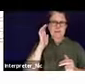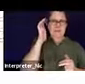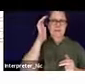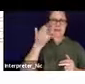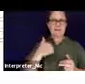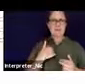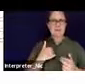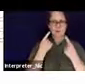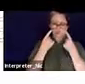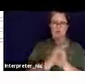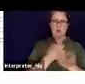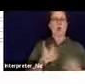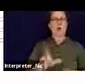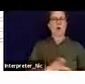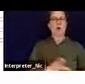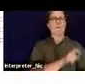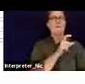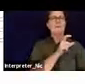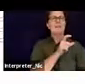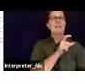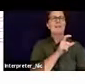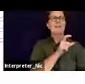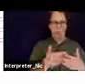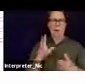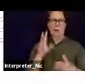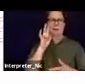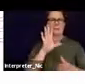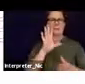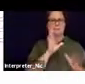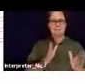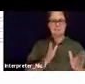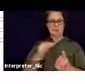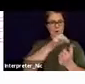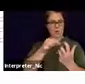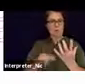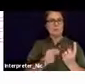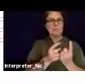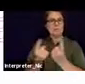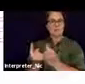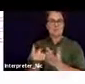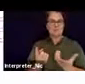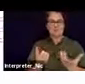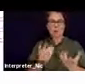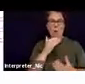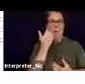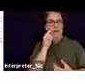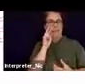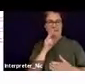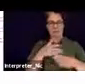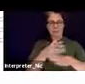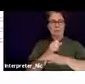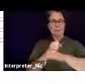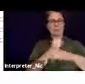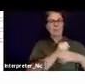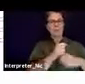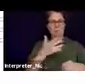being organized. You know, these are all the types of things that you see on a job advert with all the types